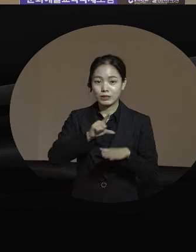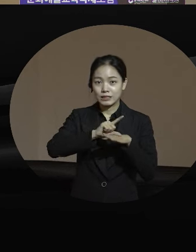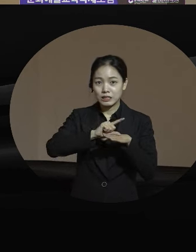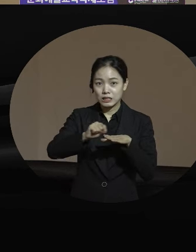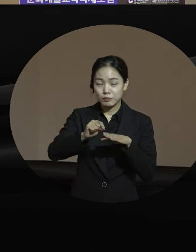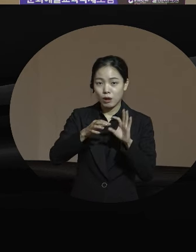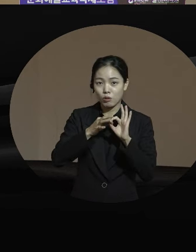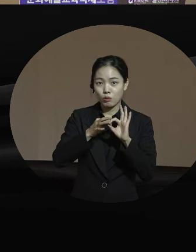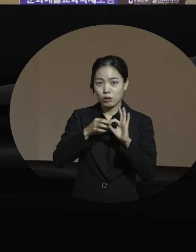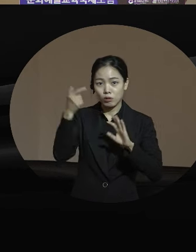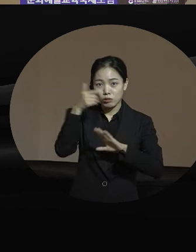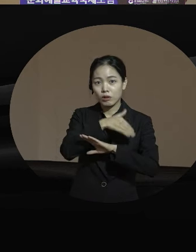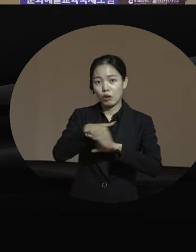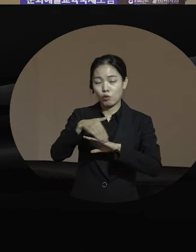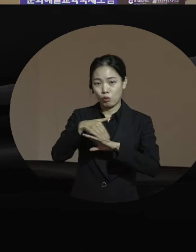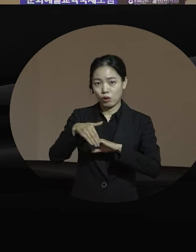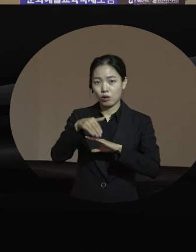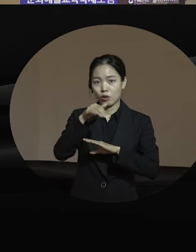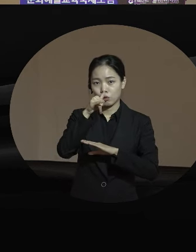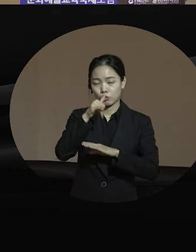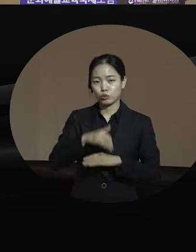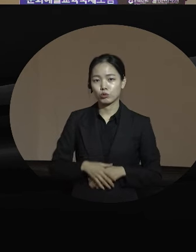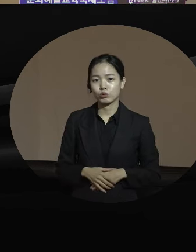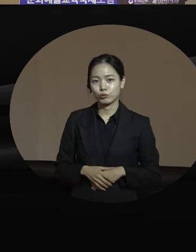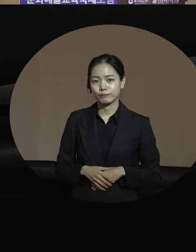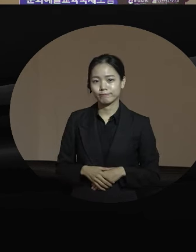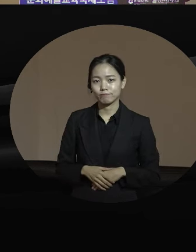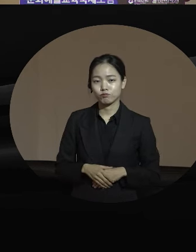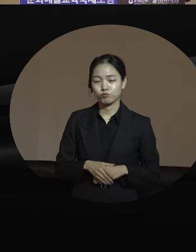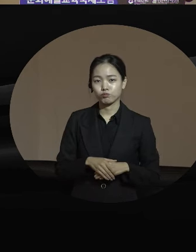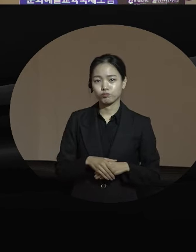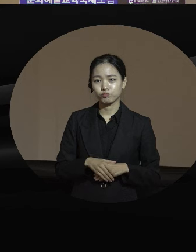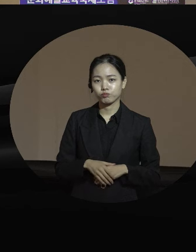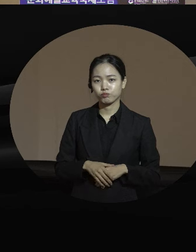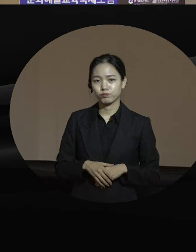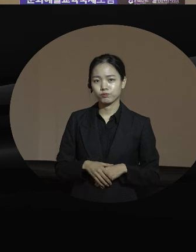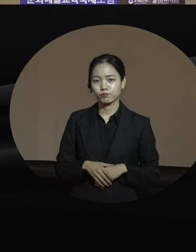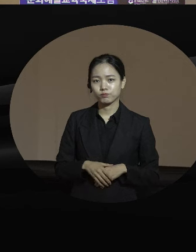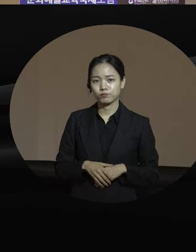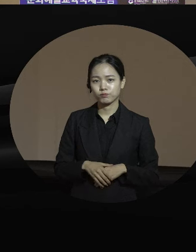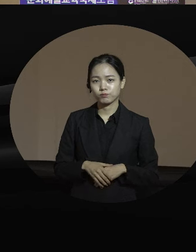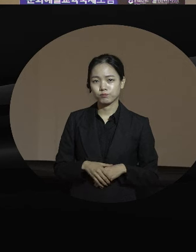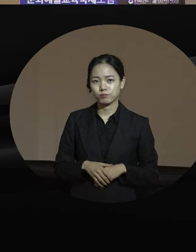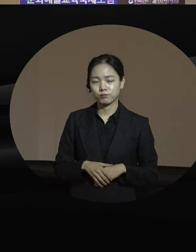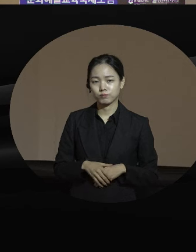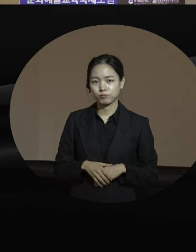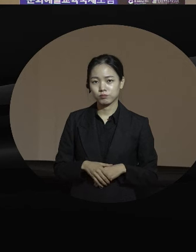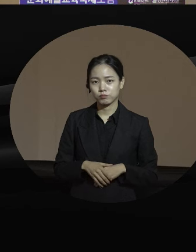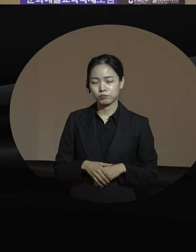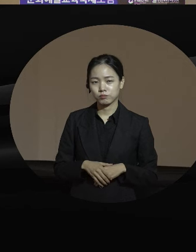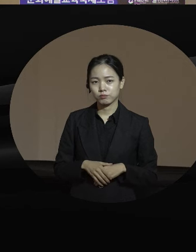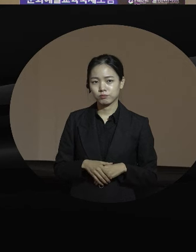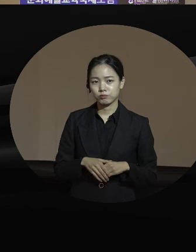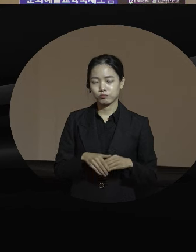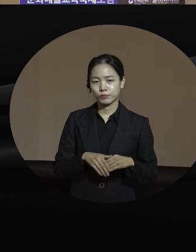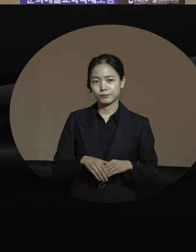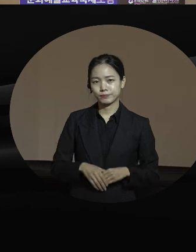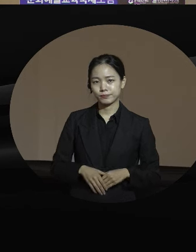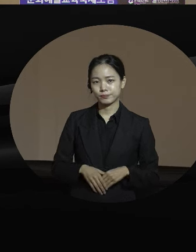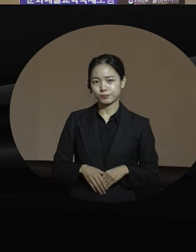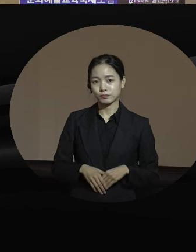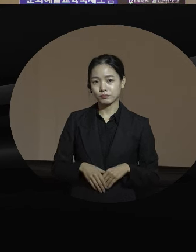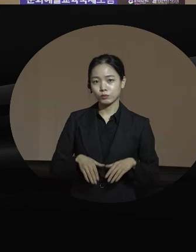as cultural heritage education, is being implemented as part of teaching. It supports the local